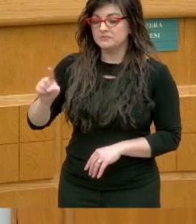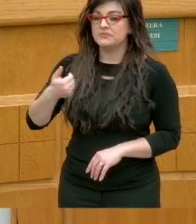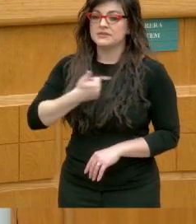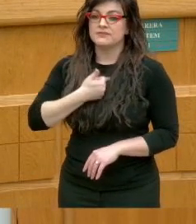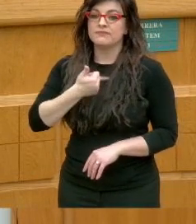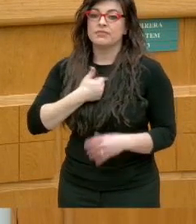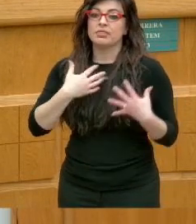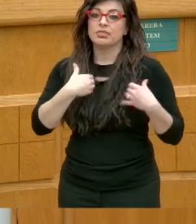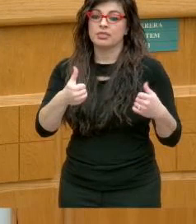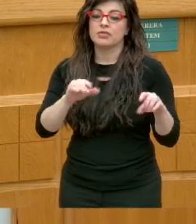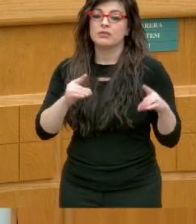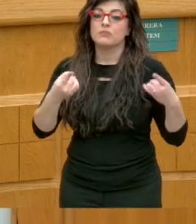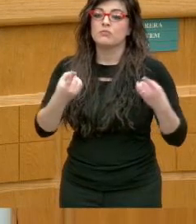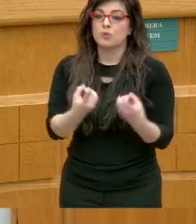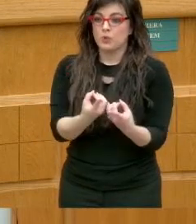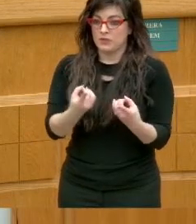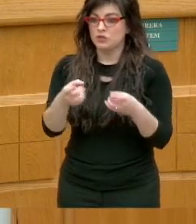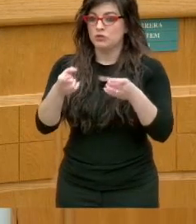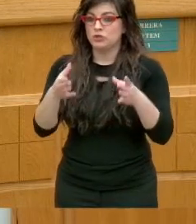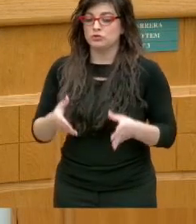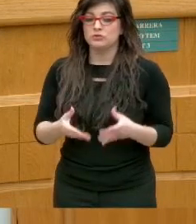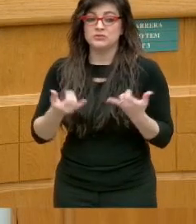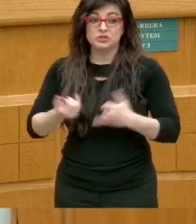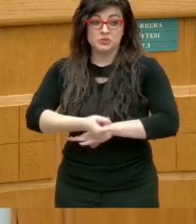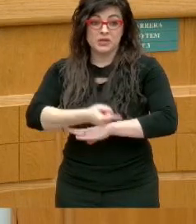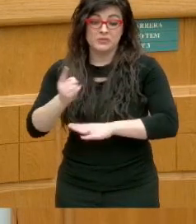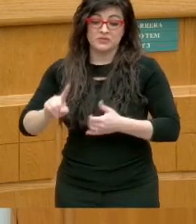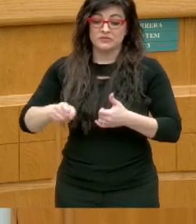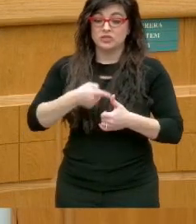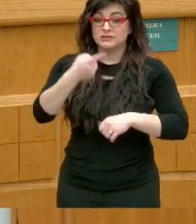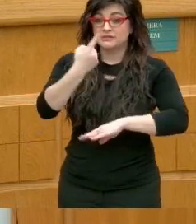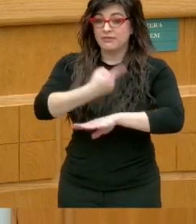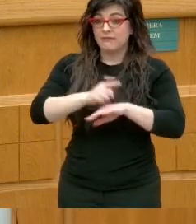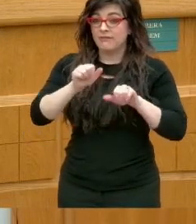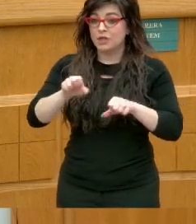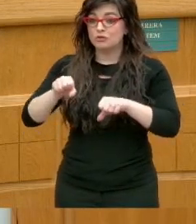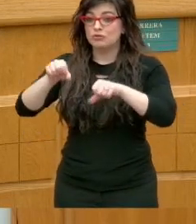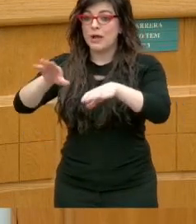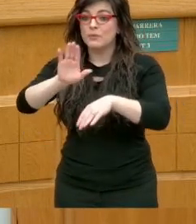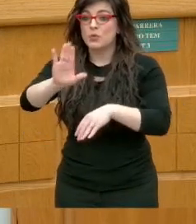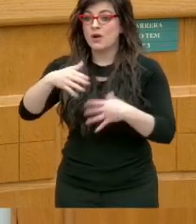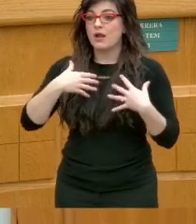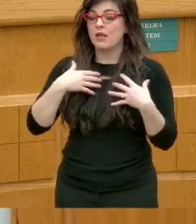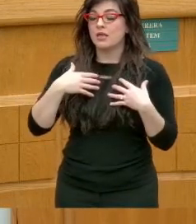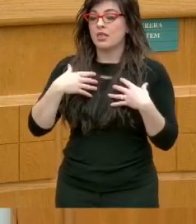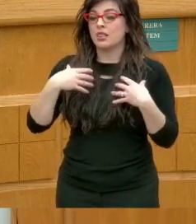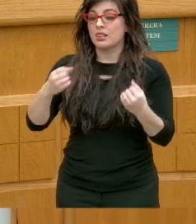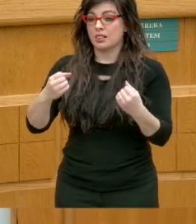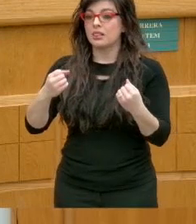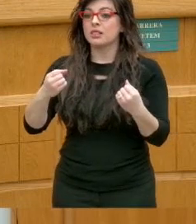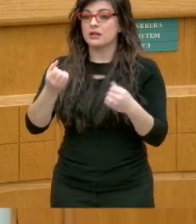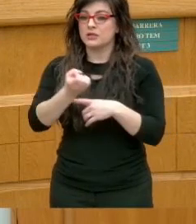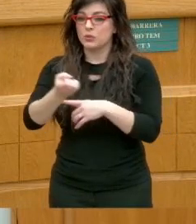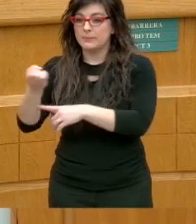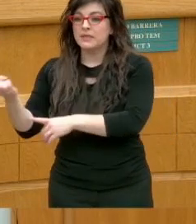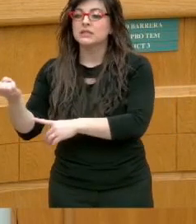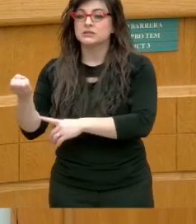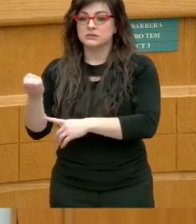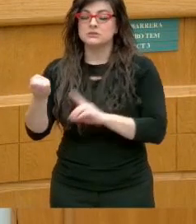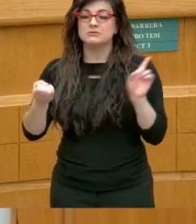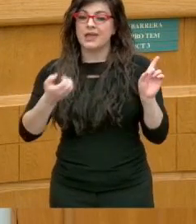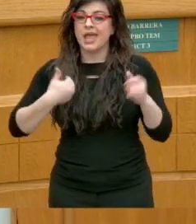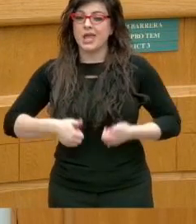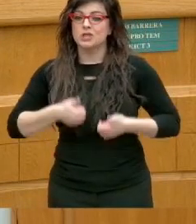to drop off your sleep apnea machines at Del Mar West Campus, and the address is right there on the screen at 4101